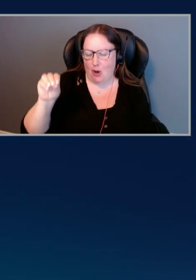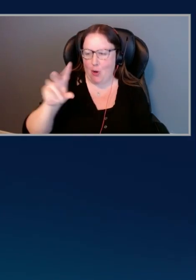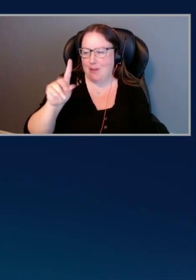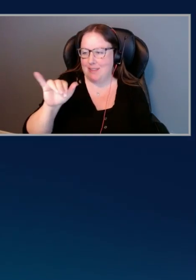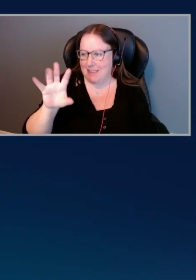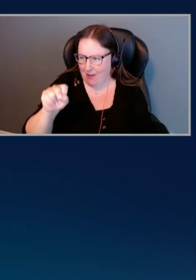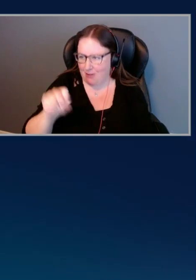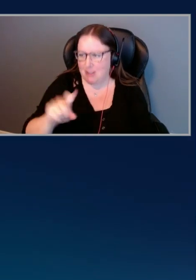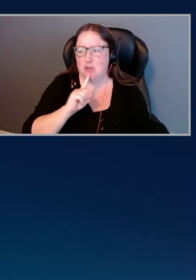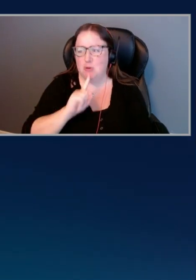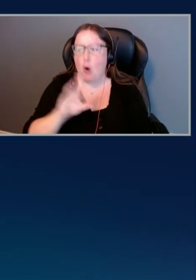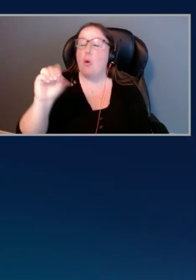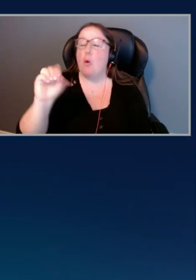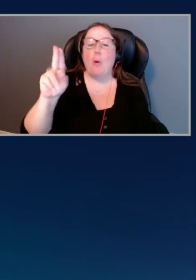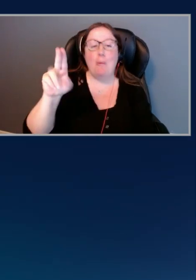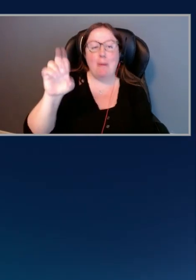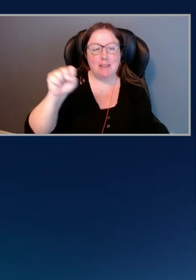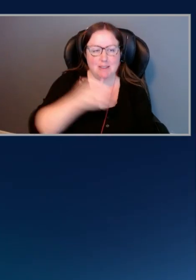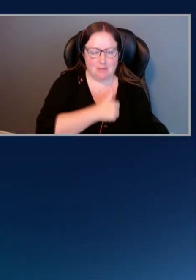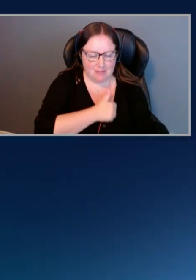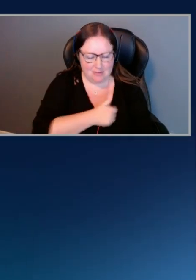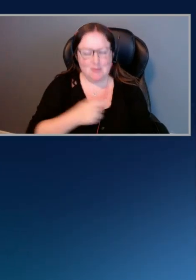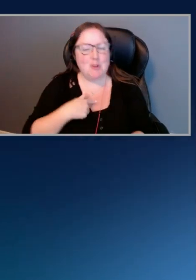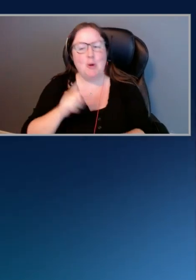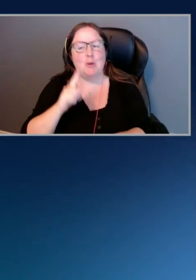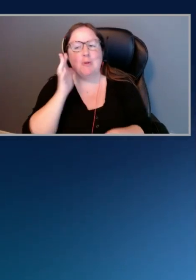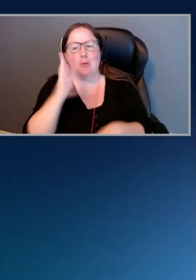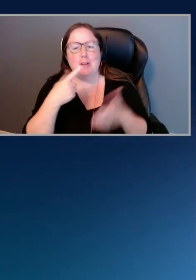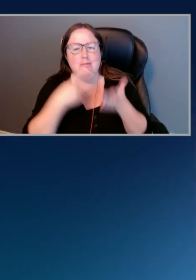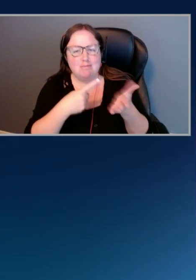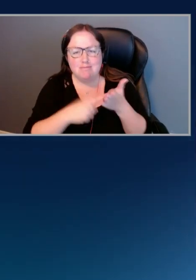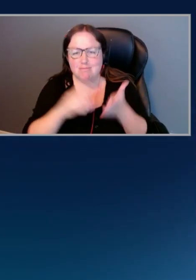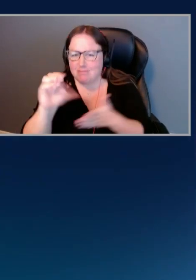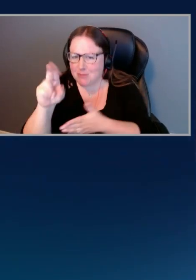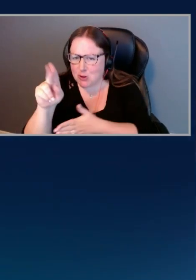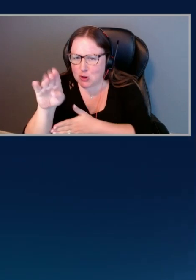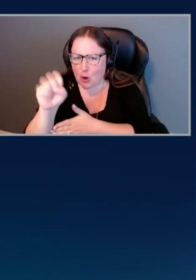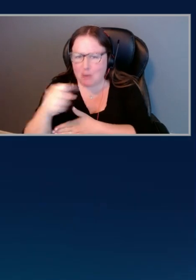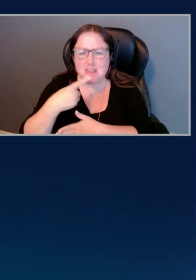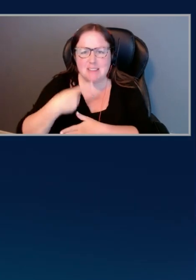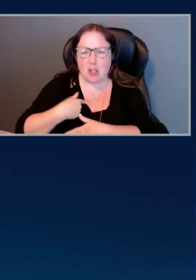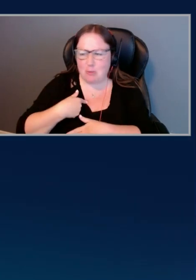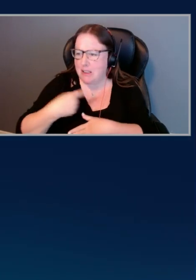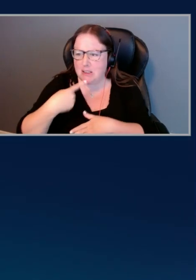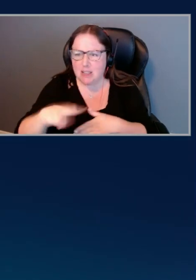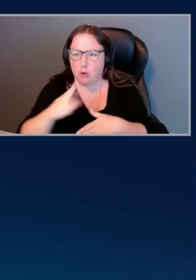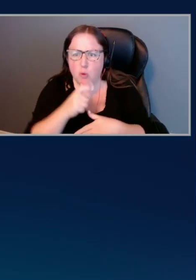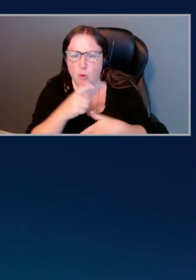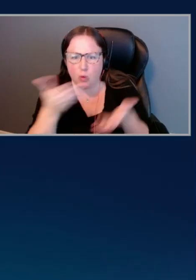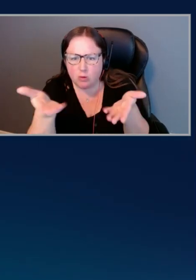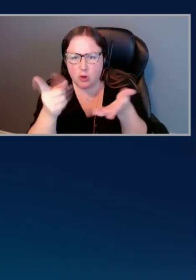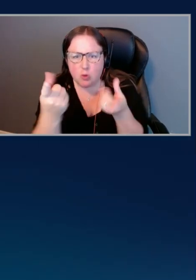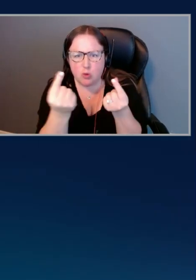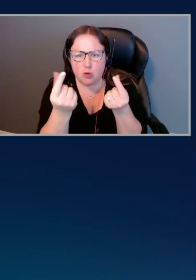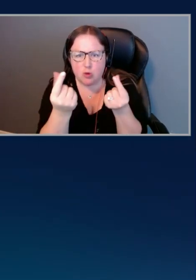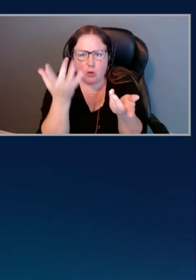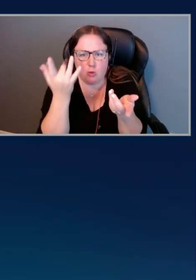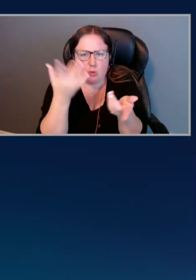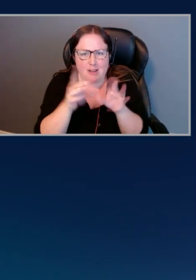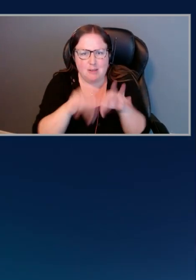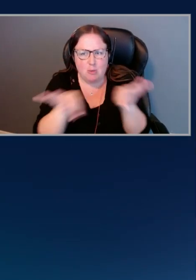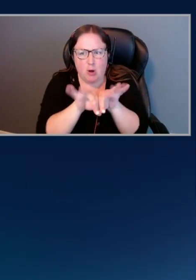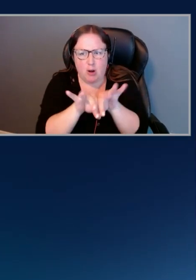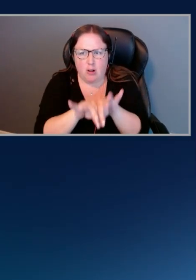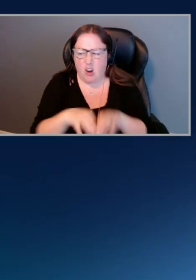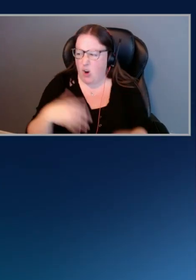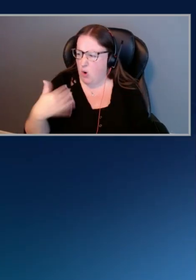of great things today. So before we kick it off, Kobus, tell us, tell me, tell them, who are you, okay. What do you do, and why should we care? Why you care?